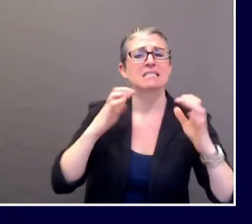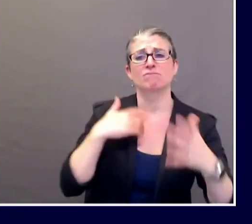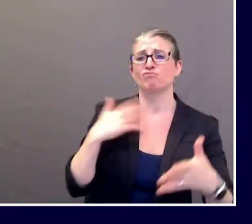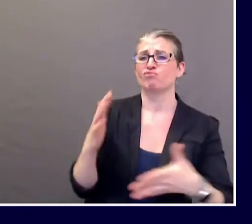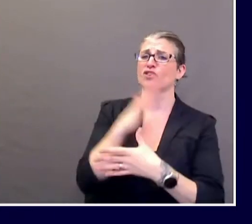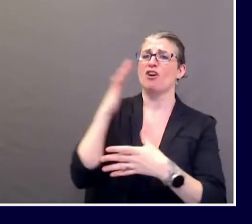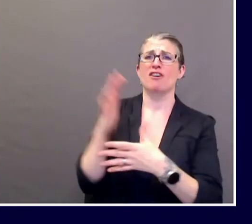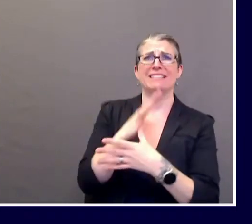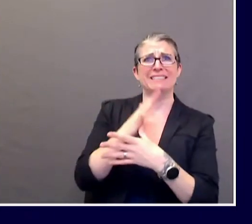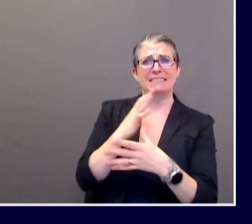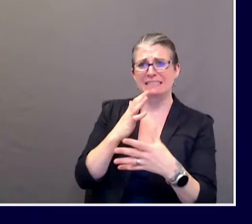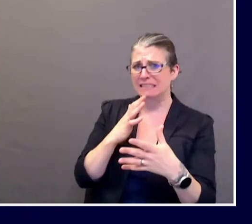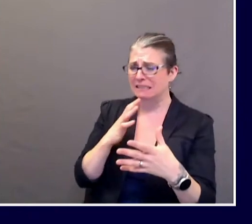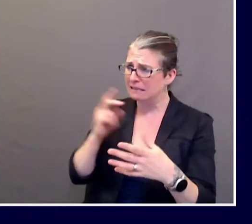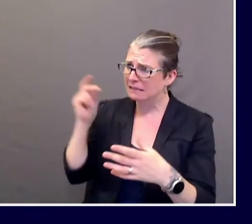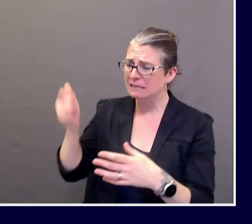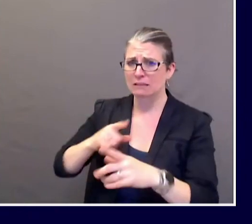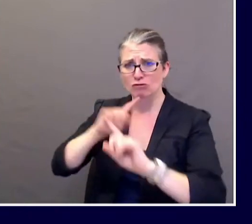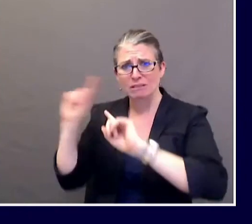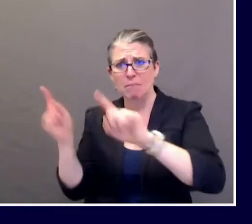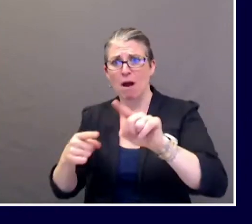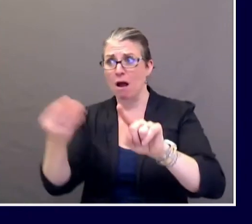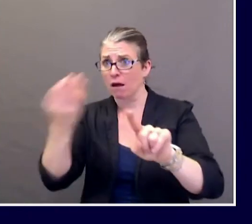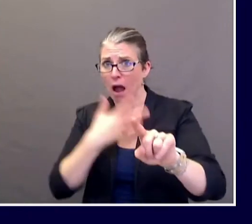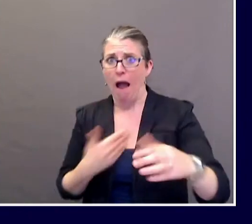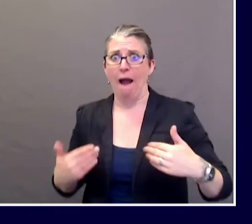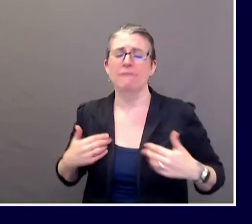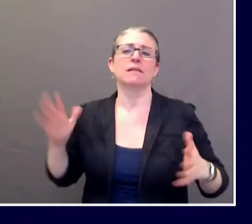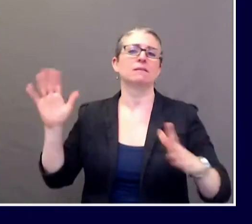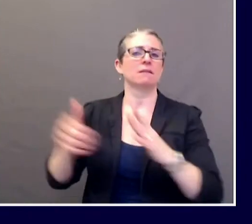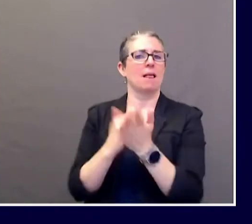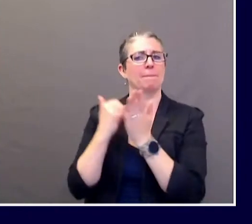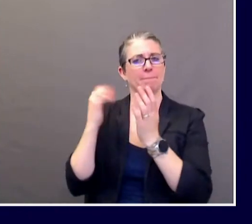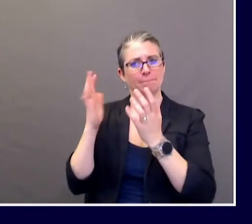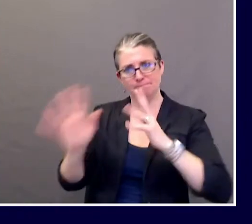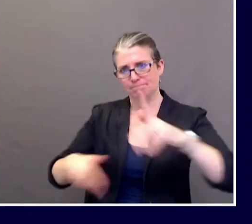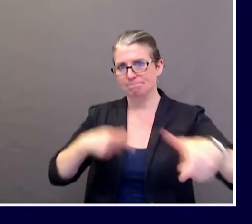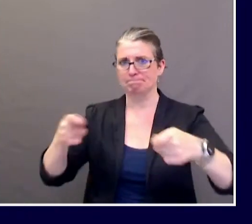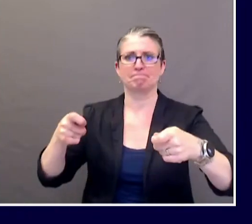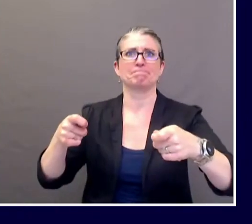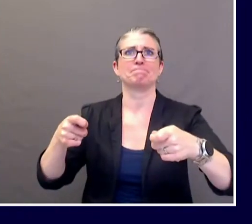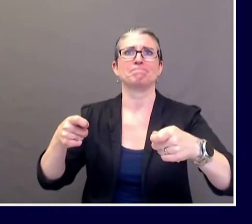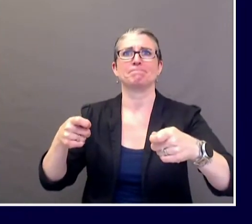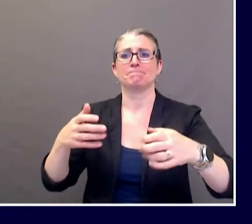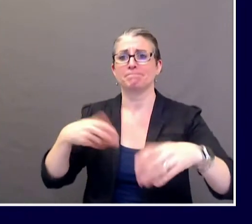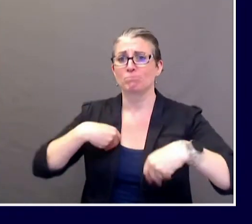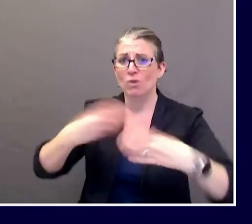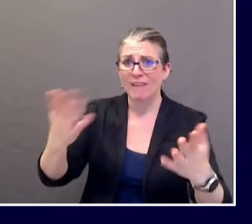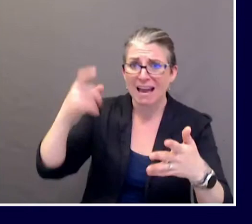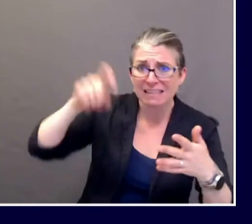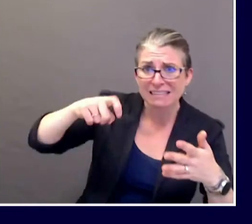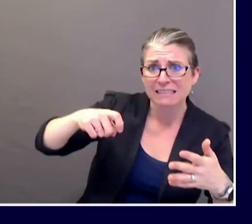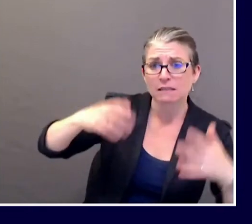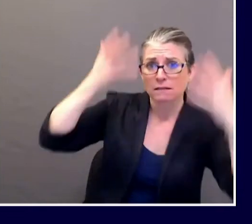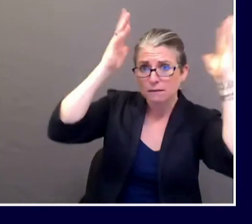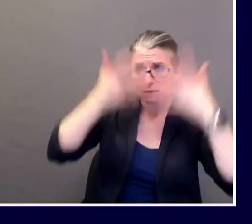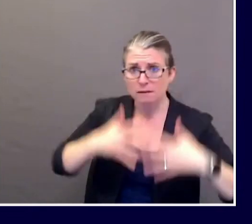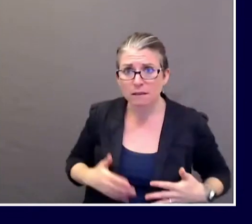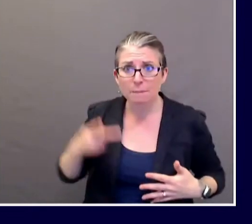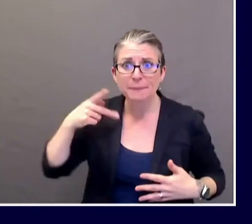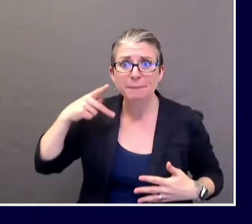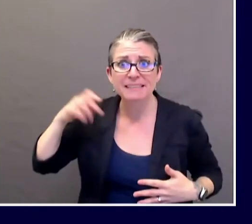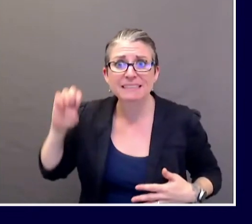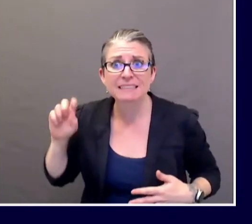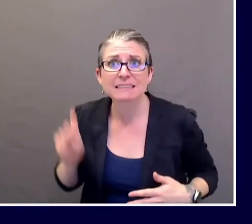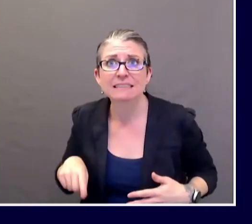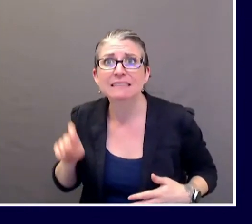sure when we find out there's an outbreak that we are working with them immediately on things like PPE. Do all the staff have